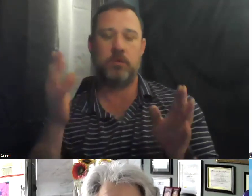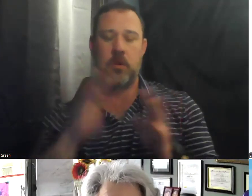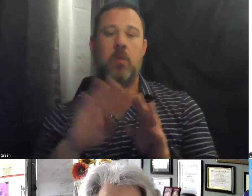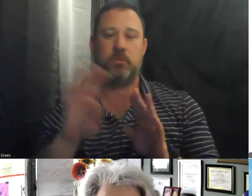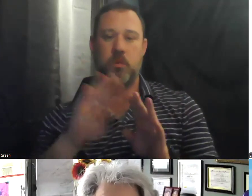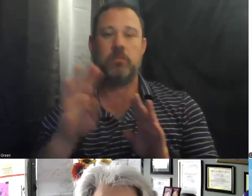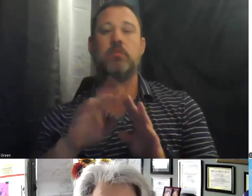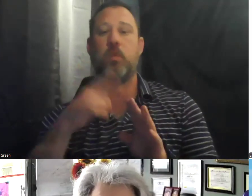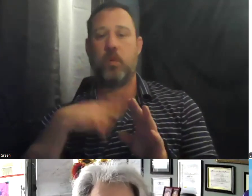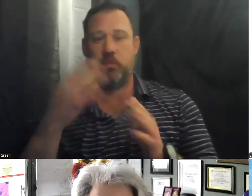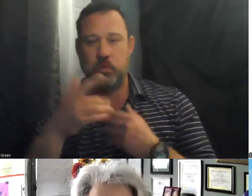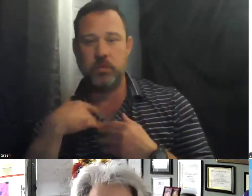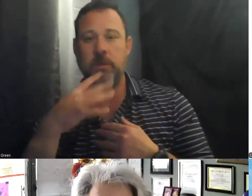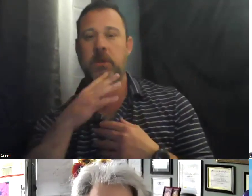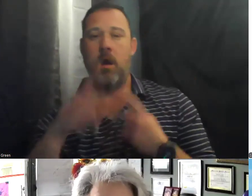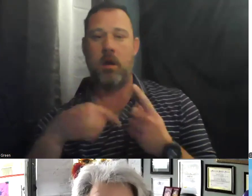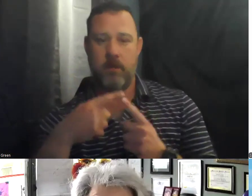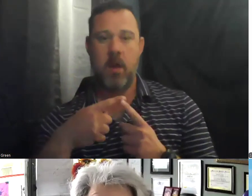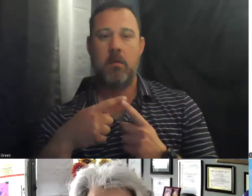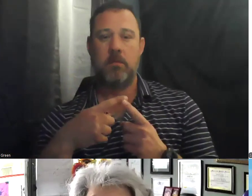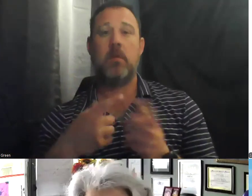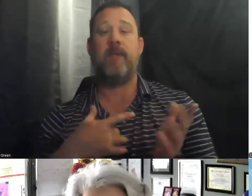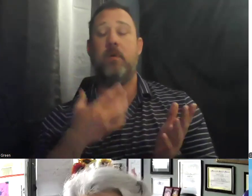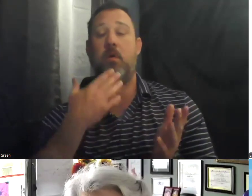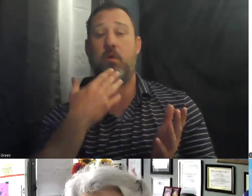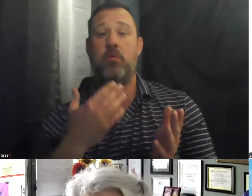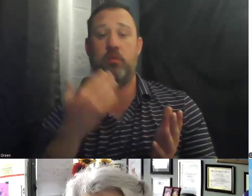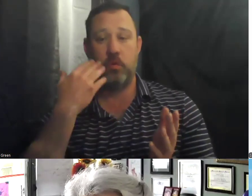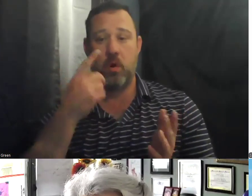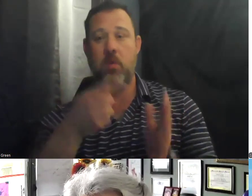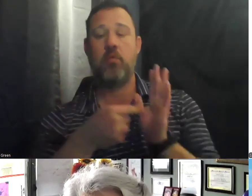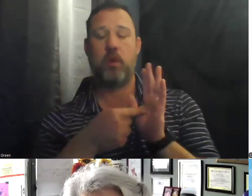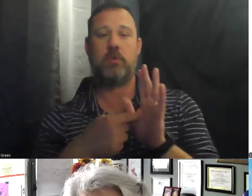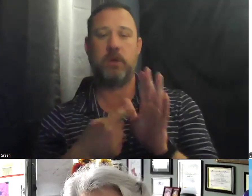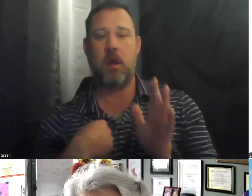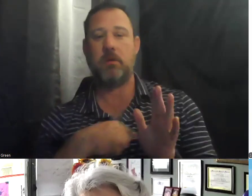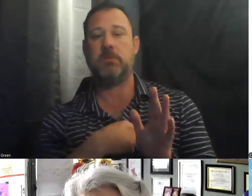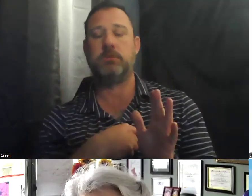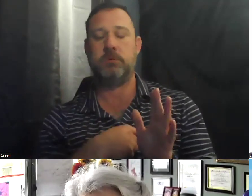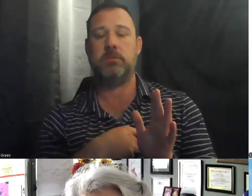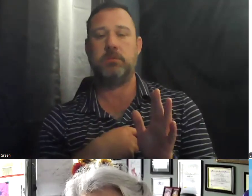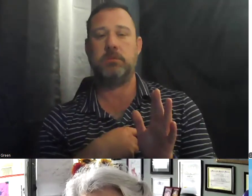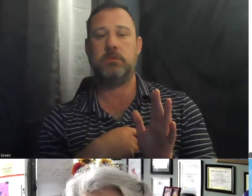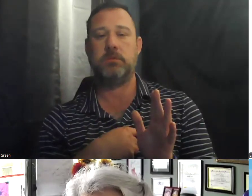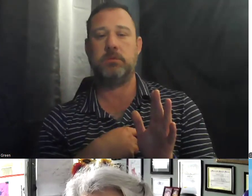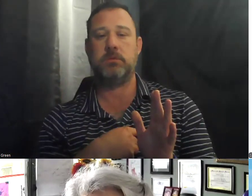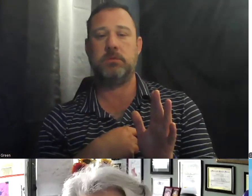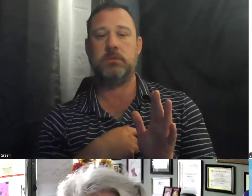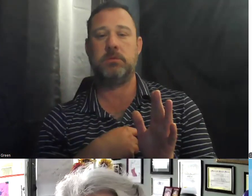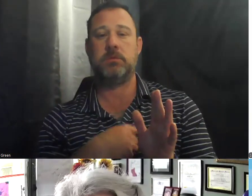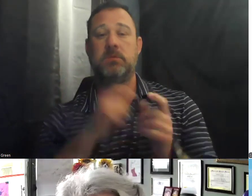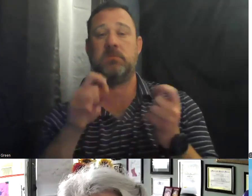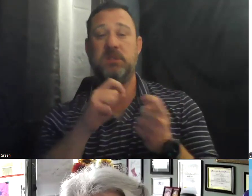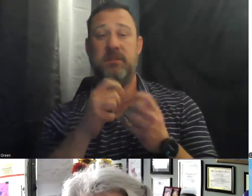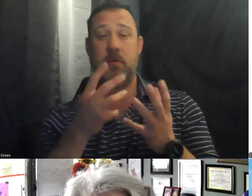those rooms where we talk about things, and it feels good to know that you're representing us there. I particularly wanted all